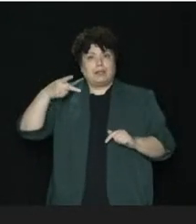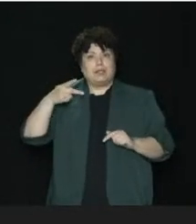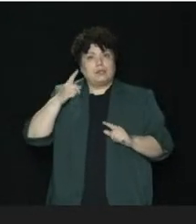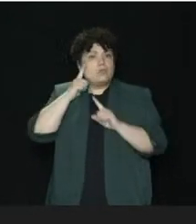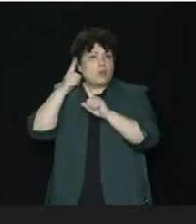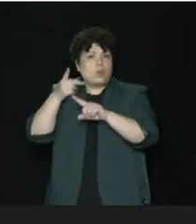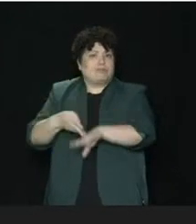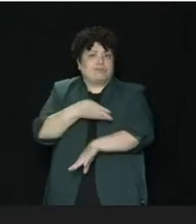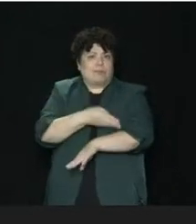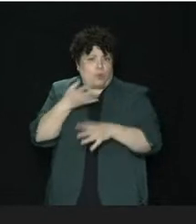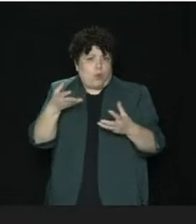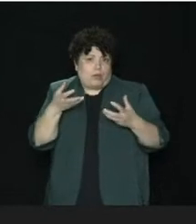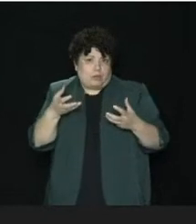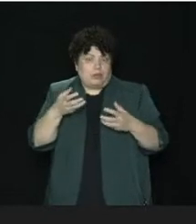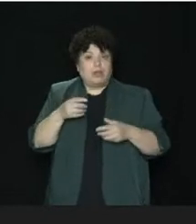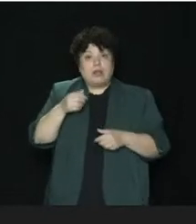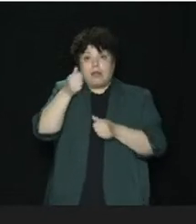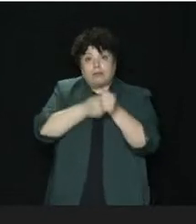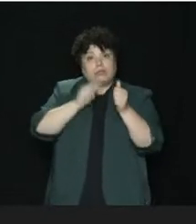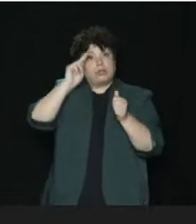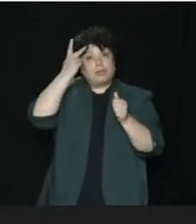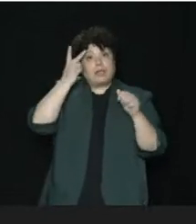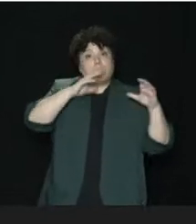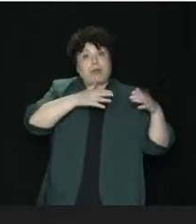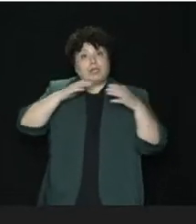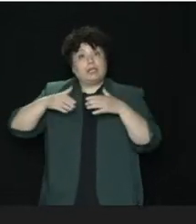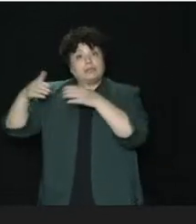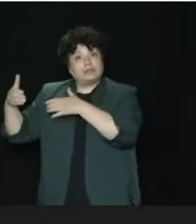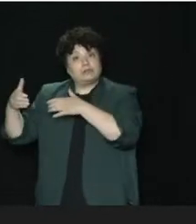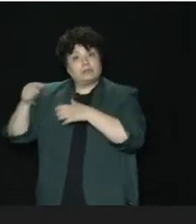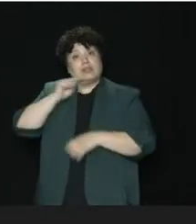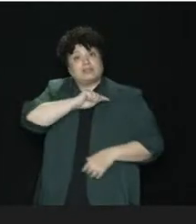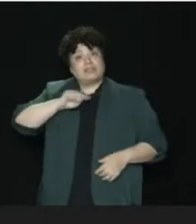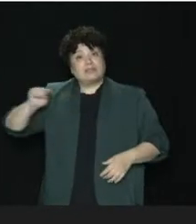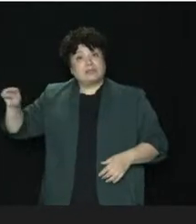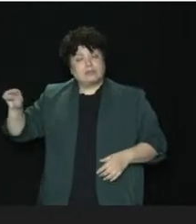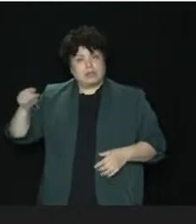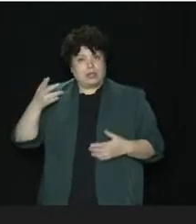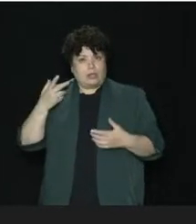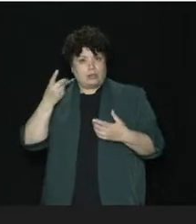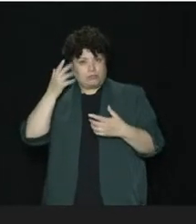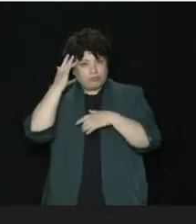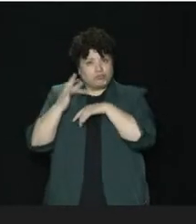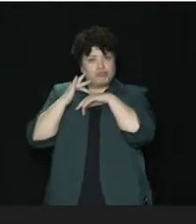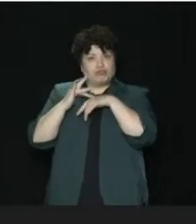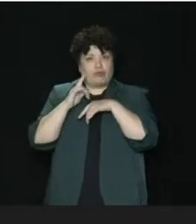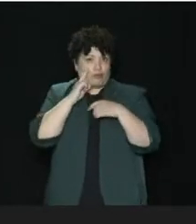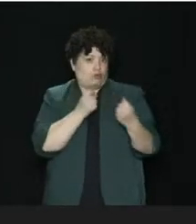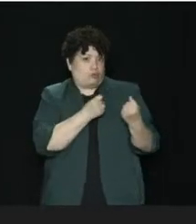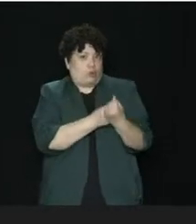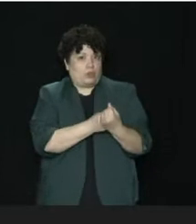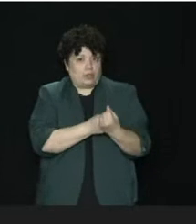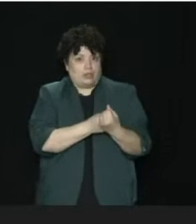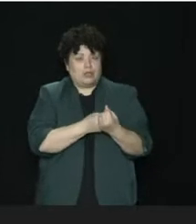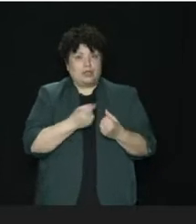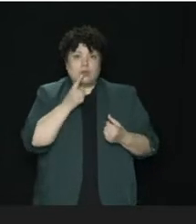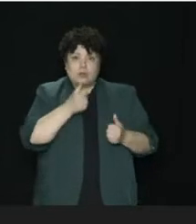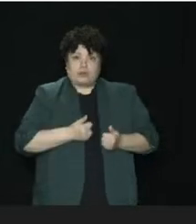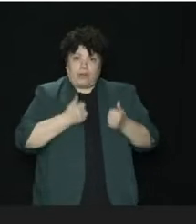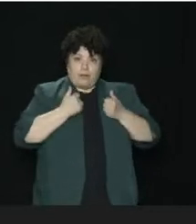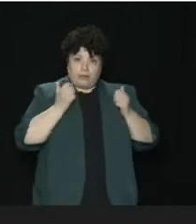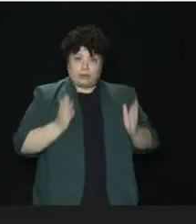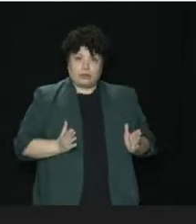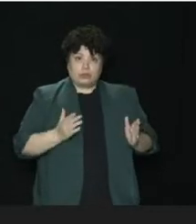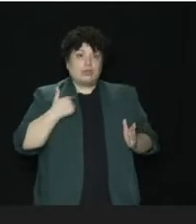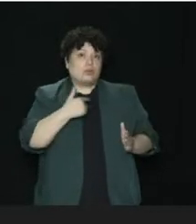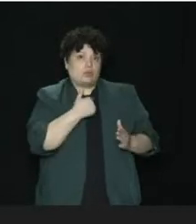Every single party seems preoccupied with supporting survivors and making sure that we are improving our systems throughout